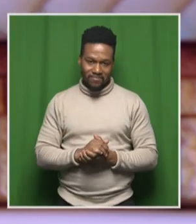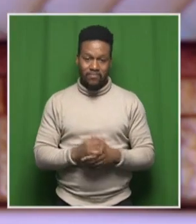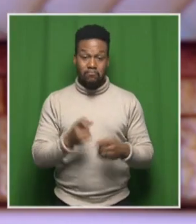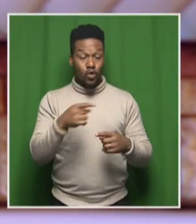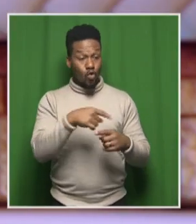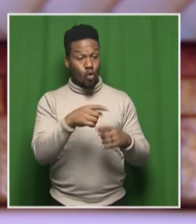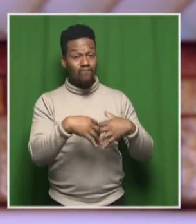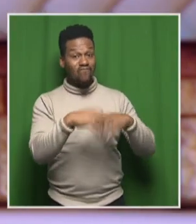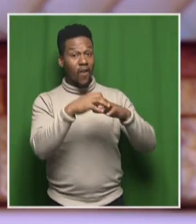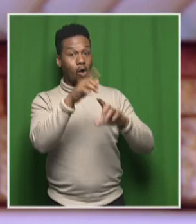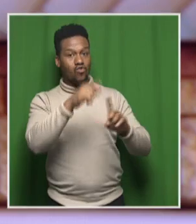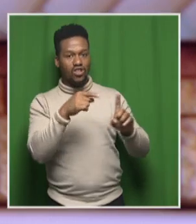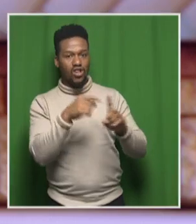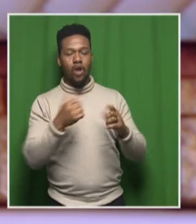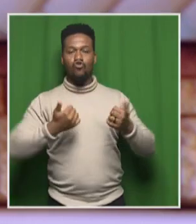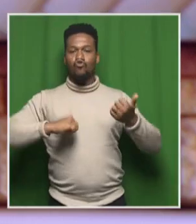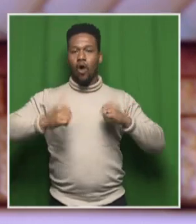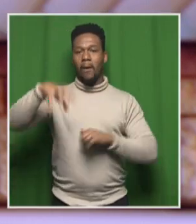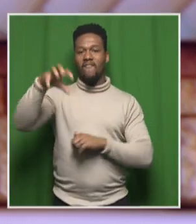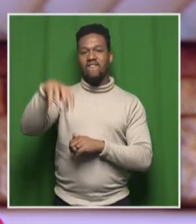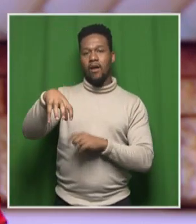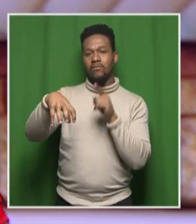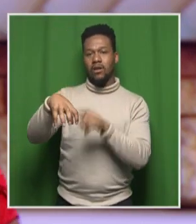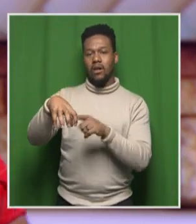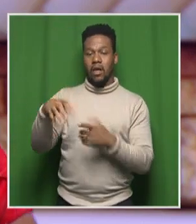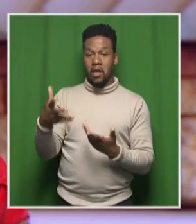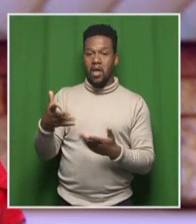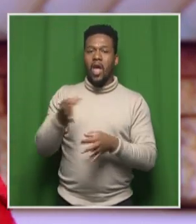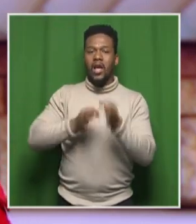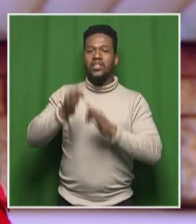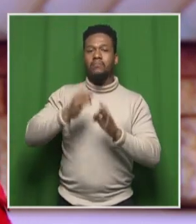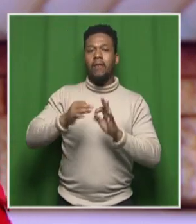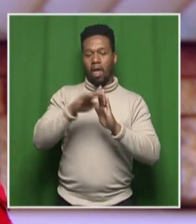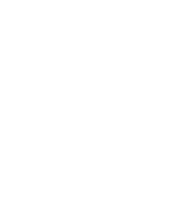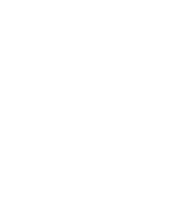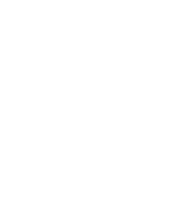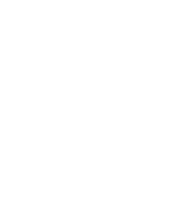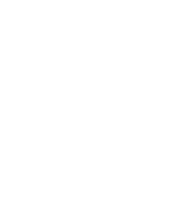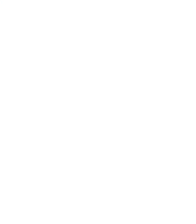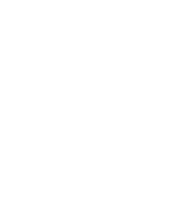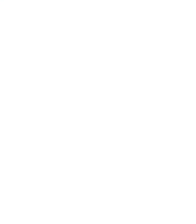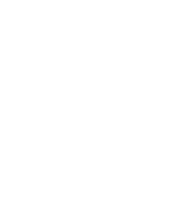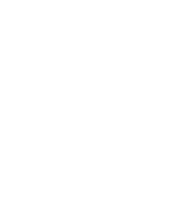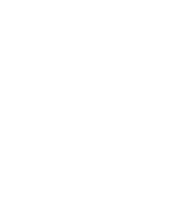Drama Factory, Sue Diepeveen, talking to us about the exciting lineup that the factory has for the month of June.